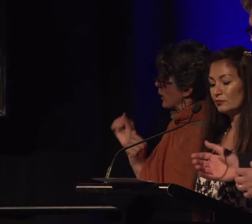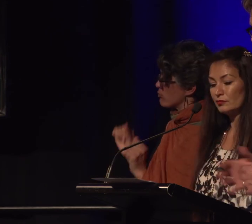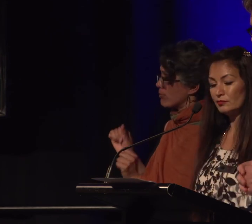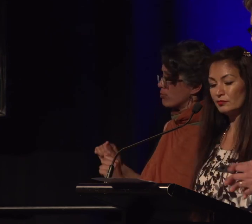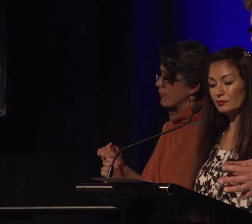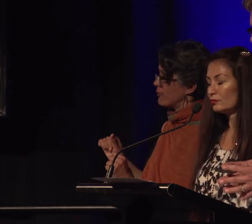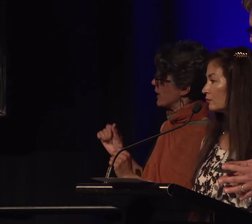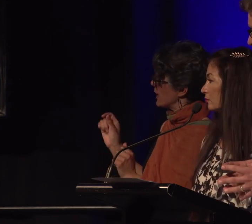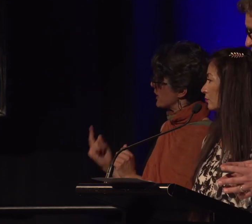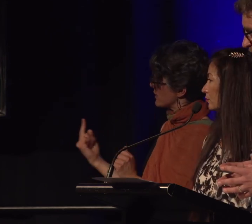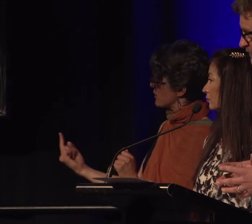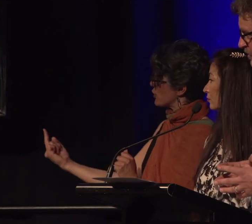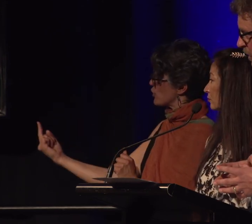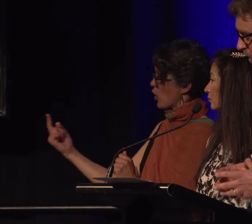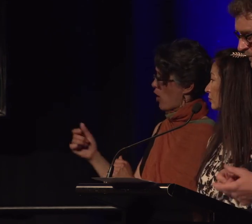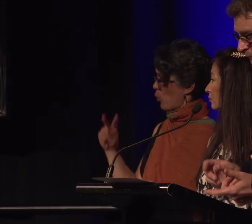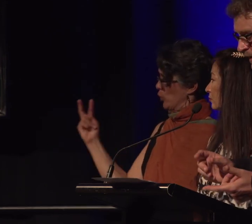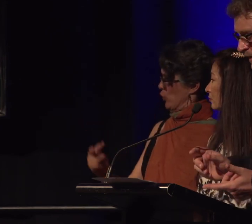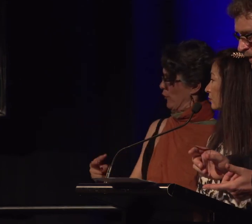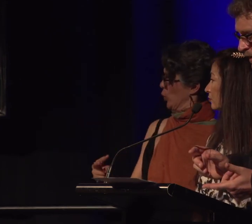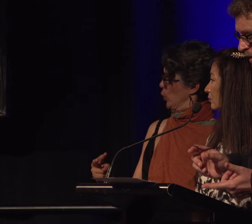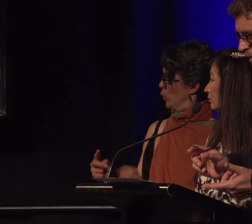we could, on their view on